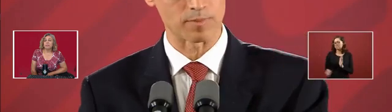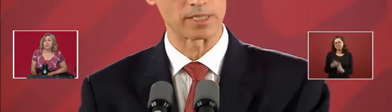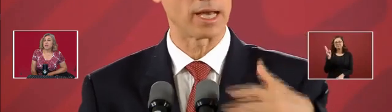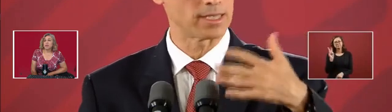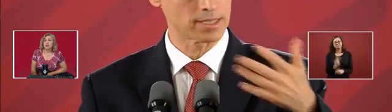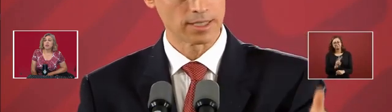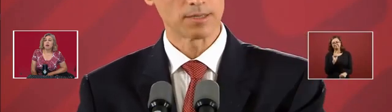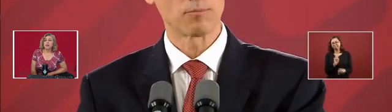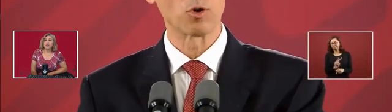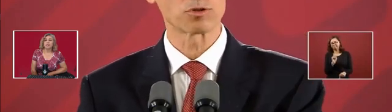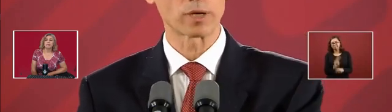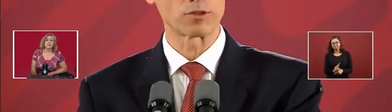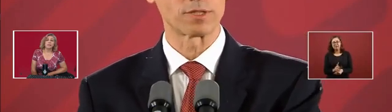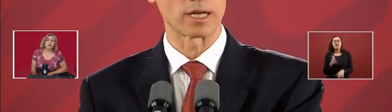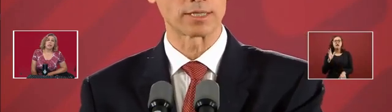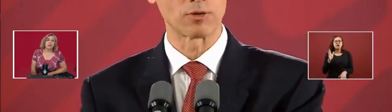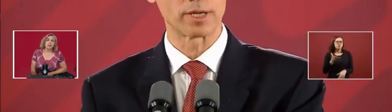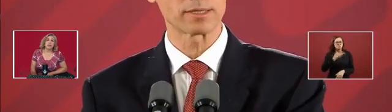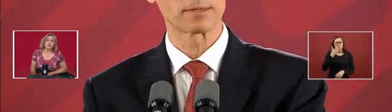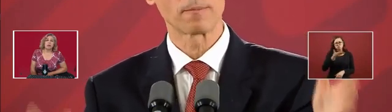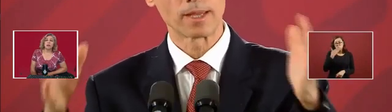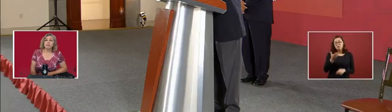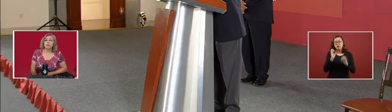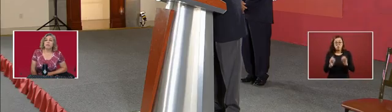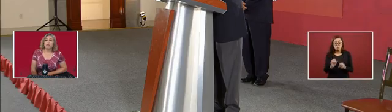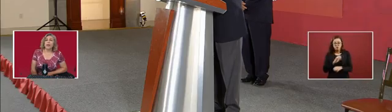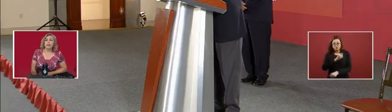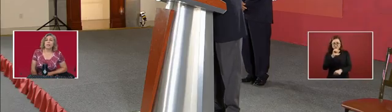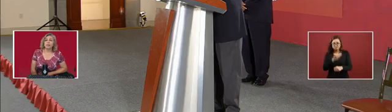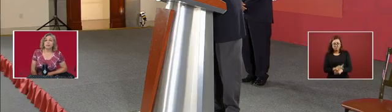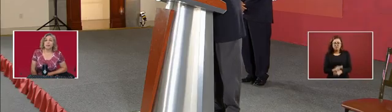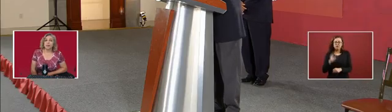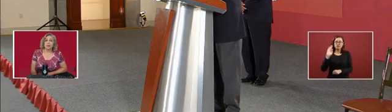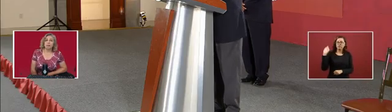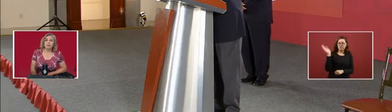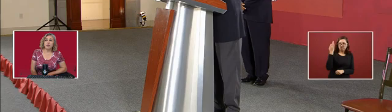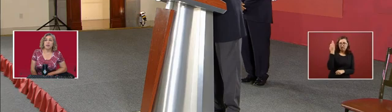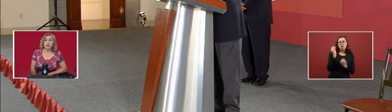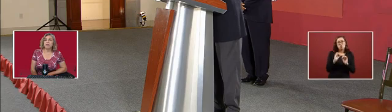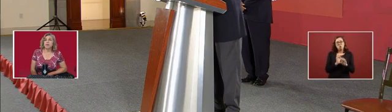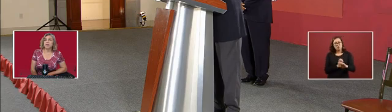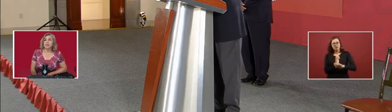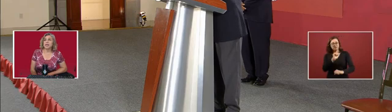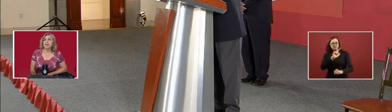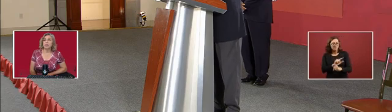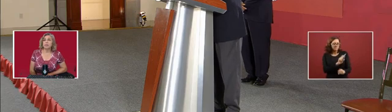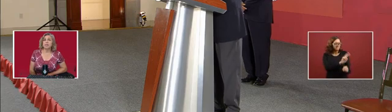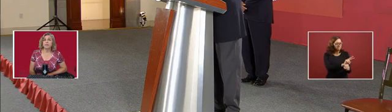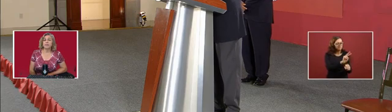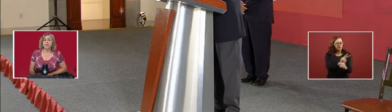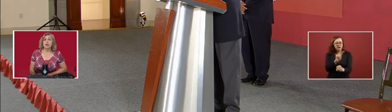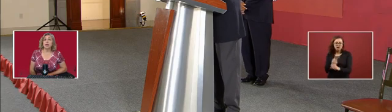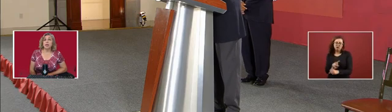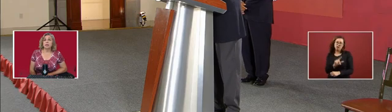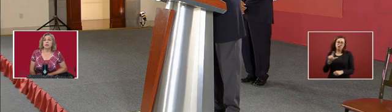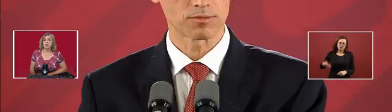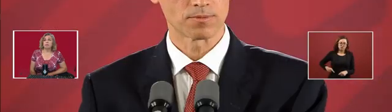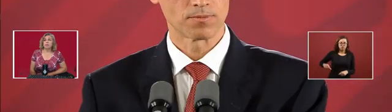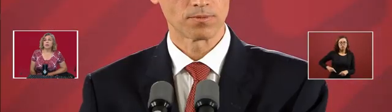make it transparent, not just the purchase and the expense, and that it be aligned with